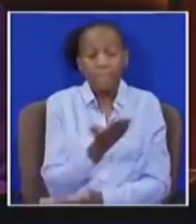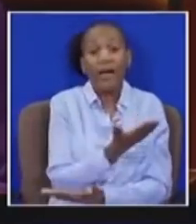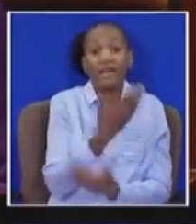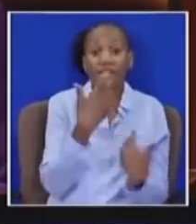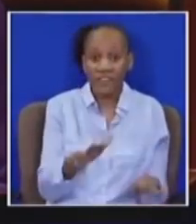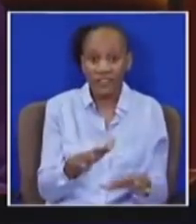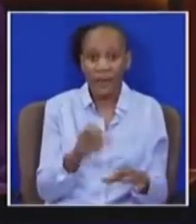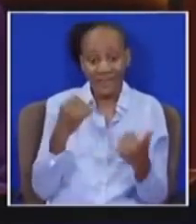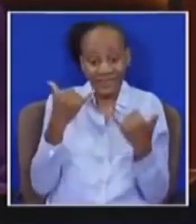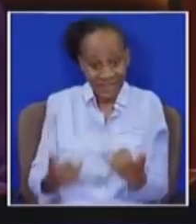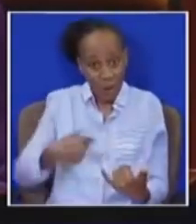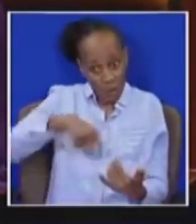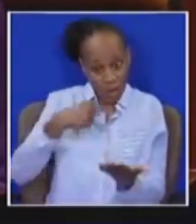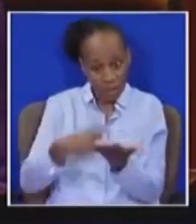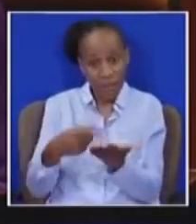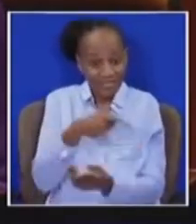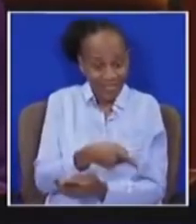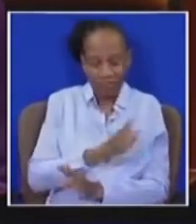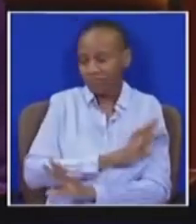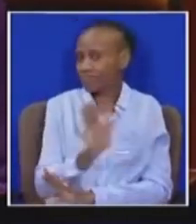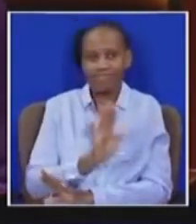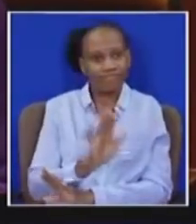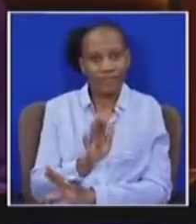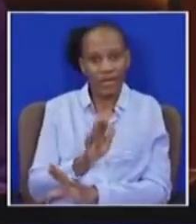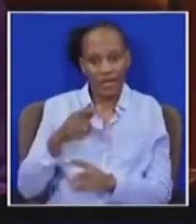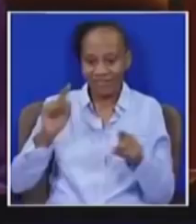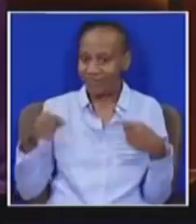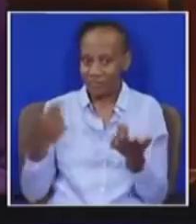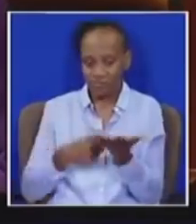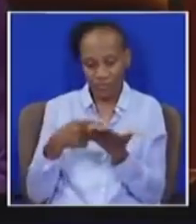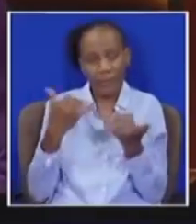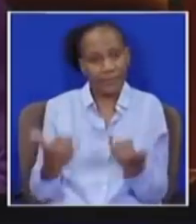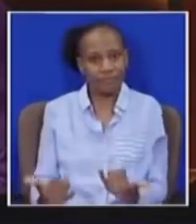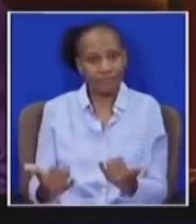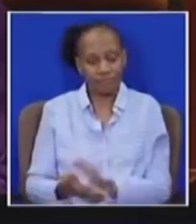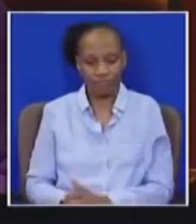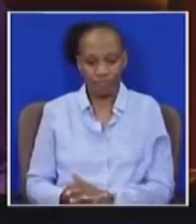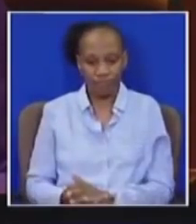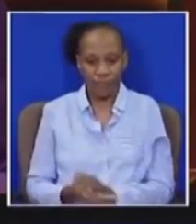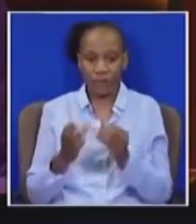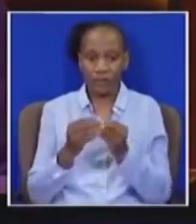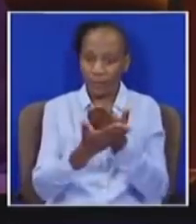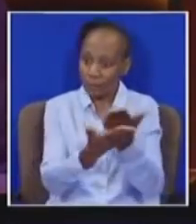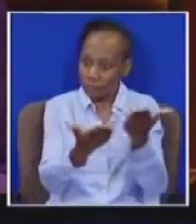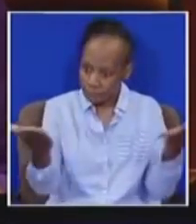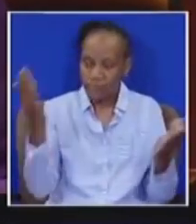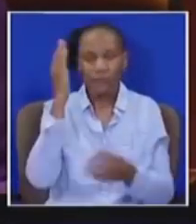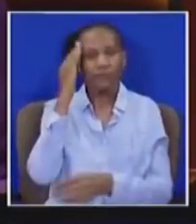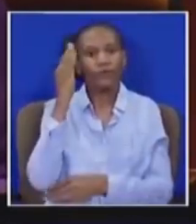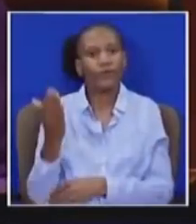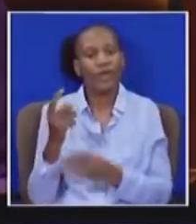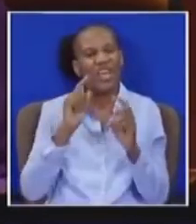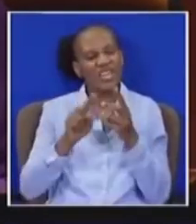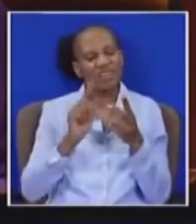on the order paper for discussion today. Members will be aware that these matters